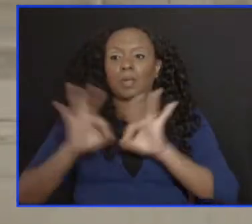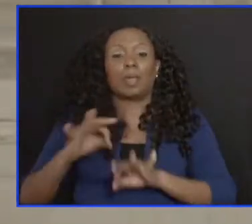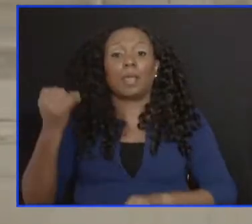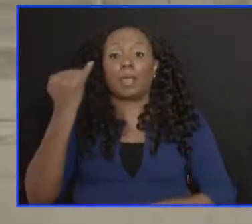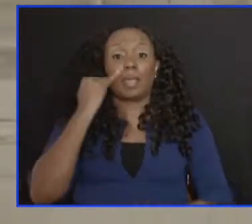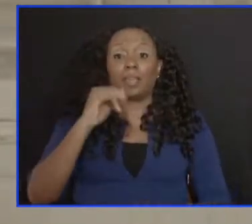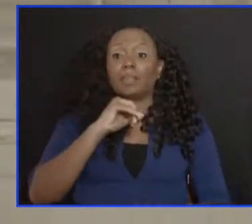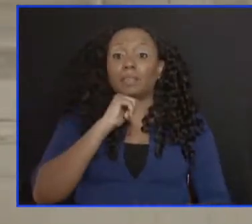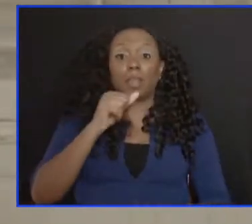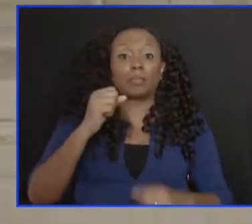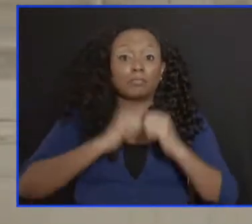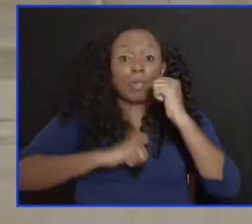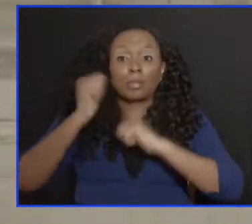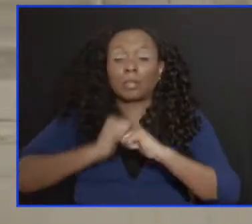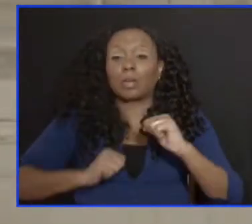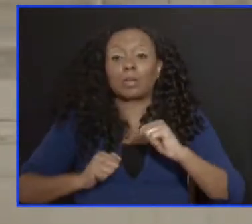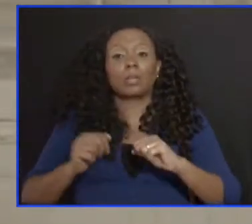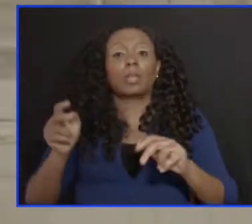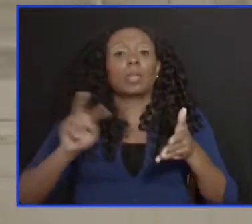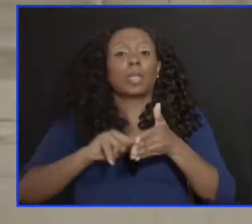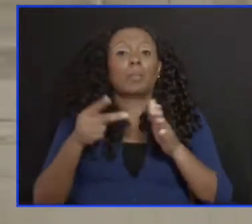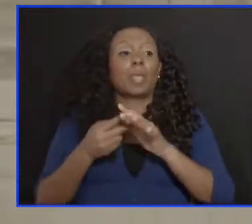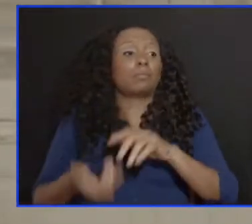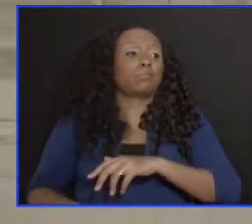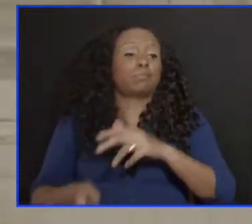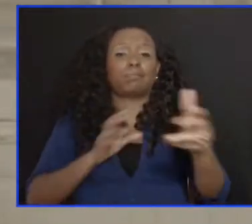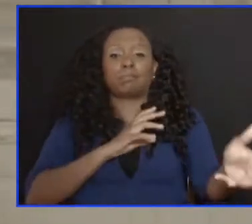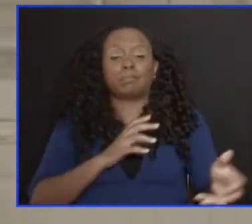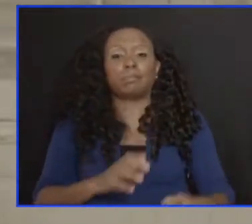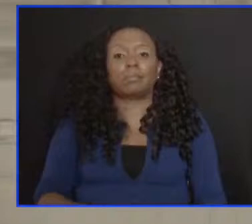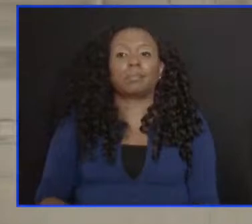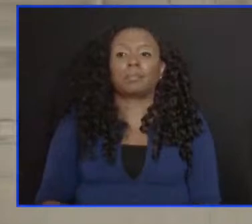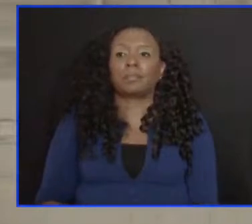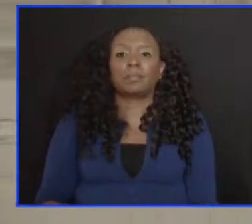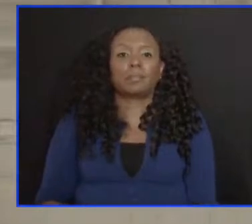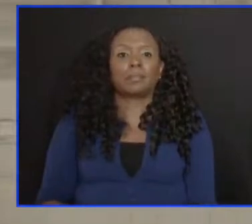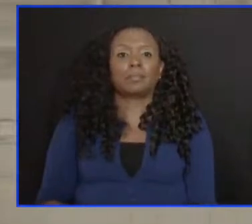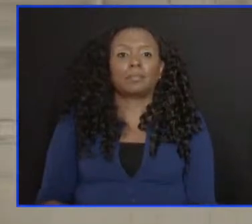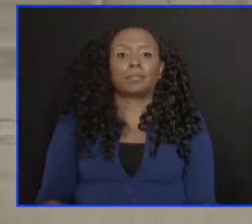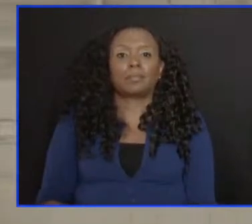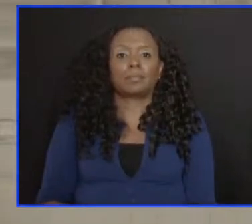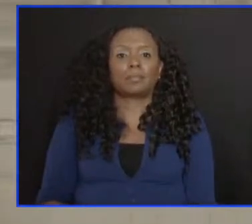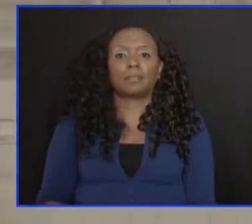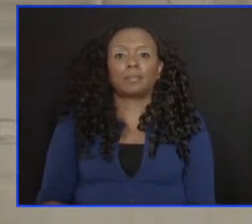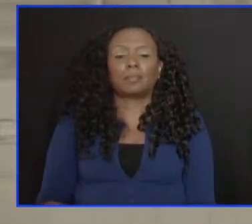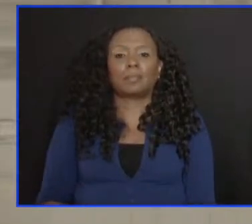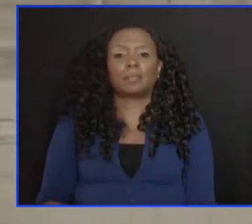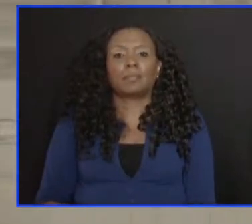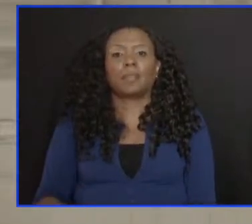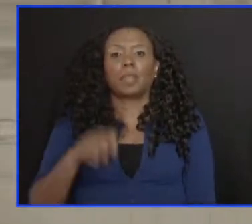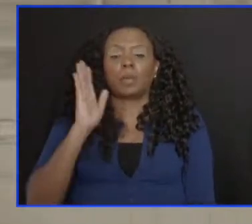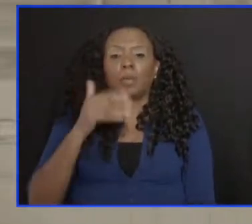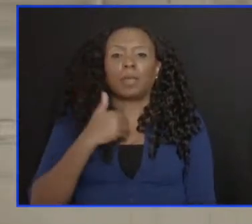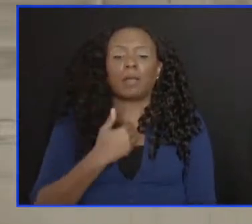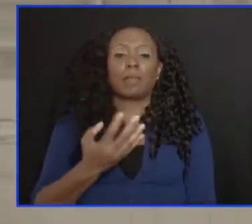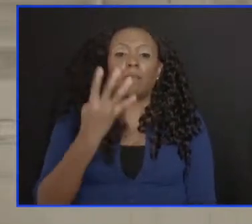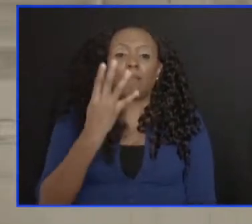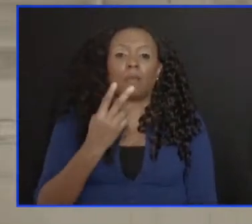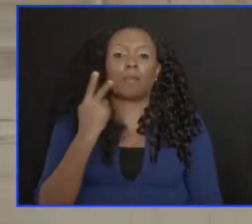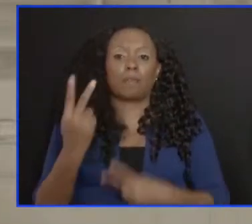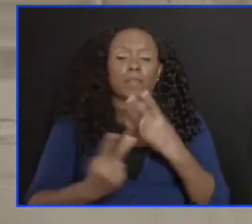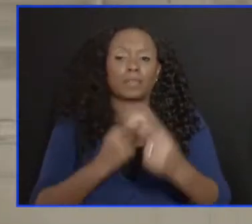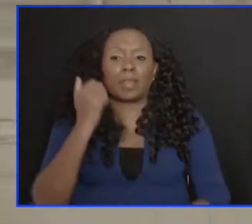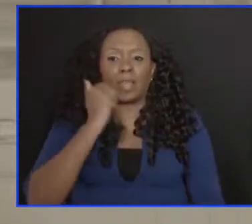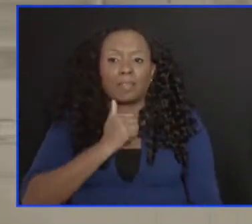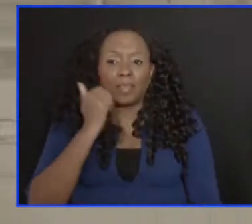perish, right? So structure is very, very important. And we've said before, we're going to have at least 4 visits of 4 individuals per day,